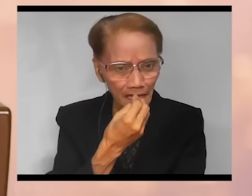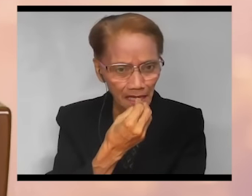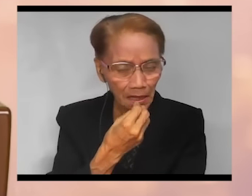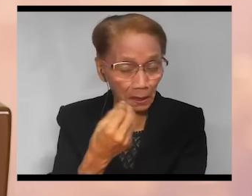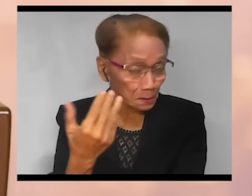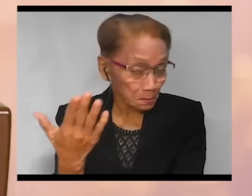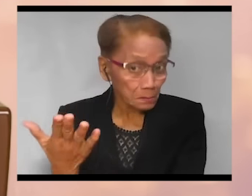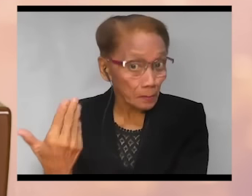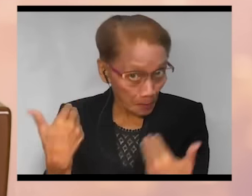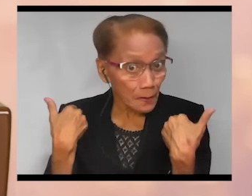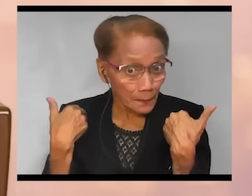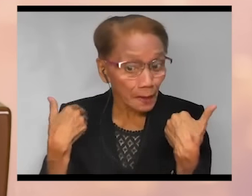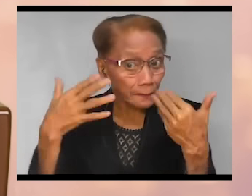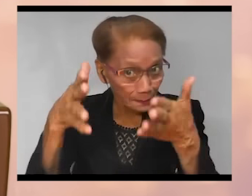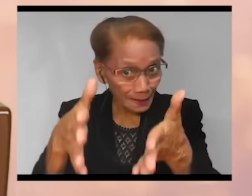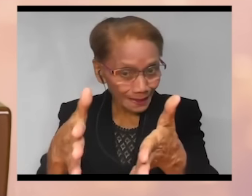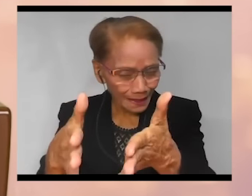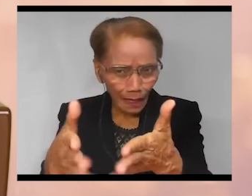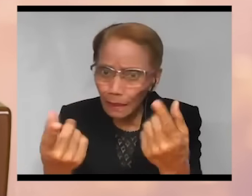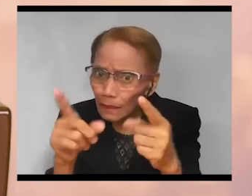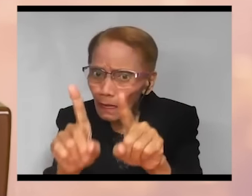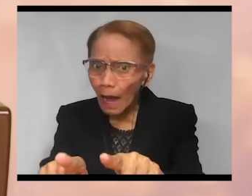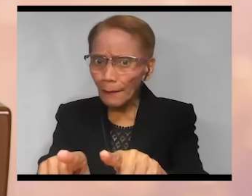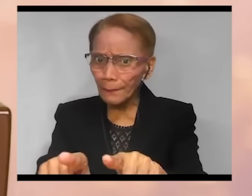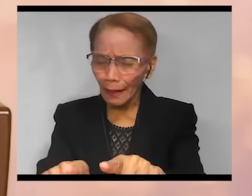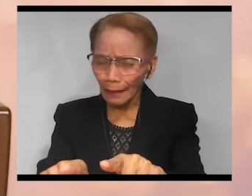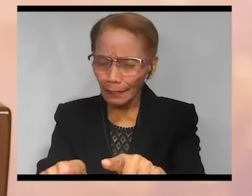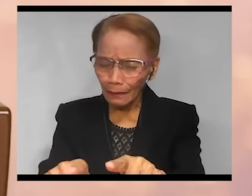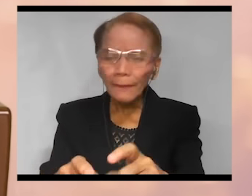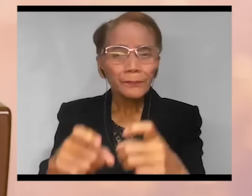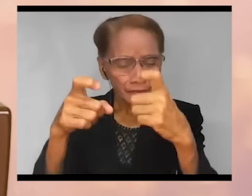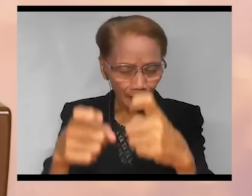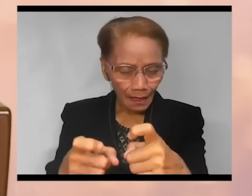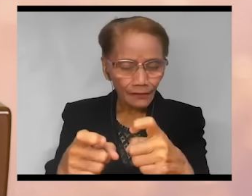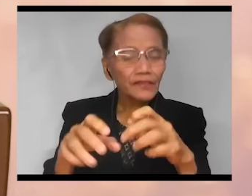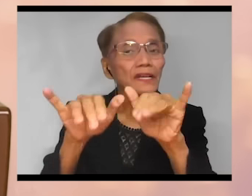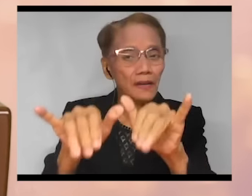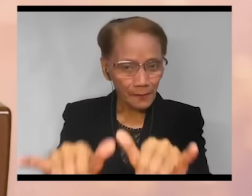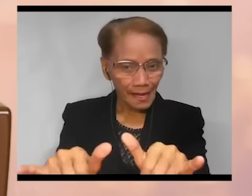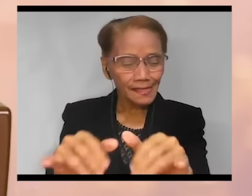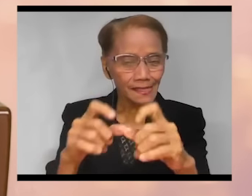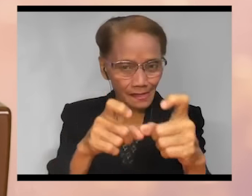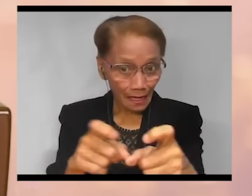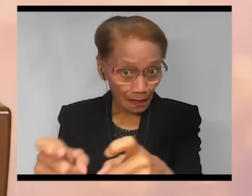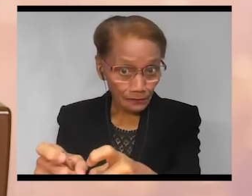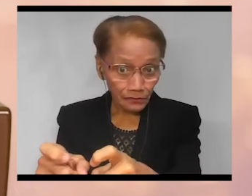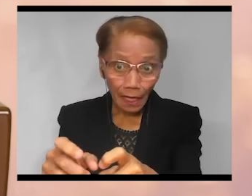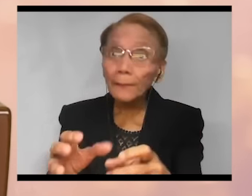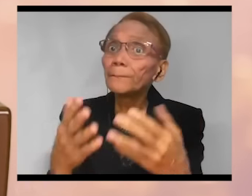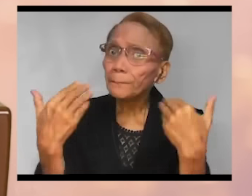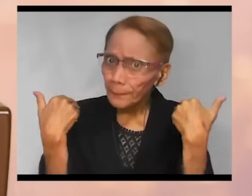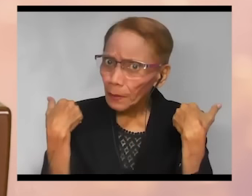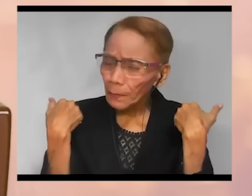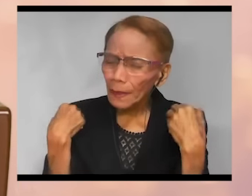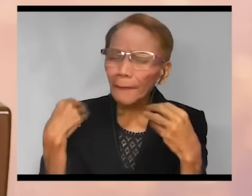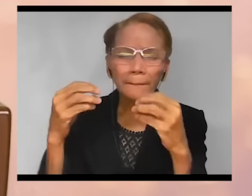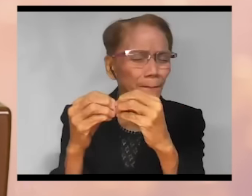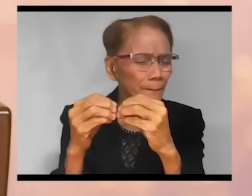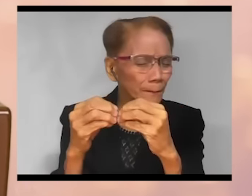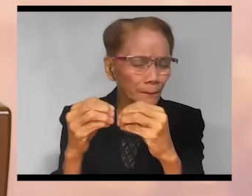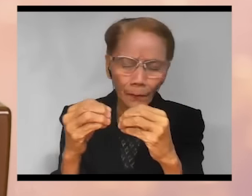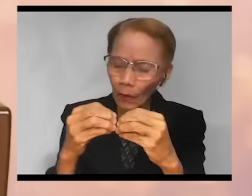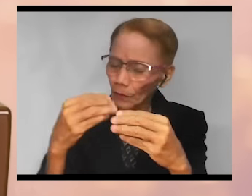left. And it happened. A gift remains a gift. And there will be much more for